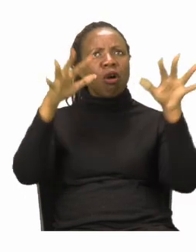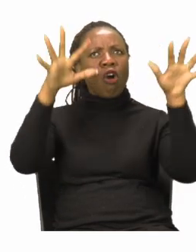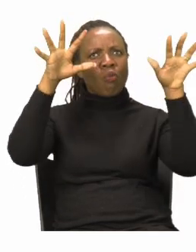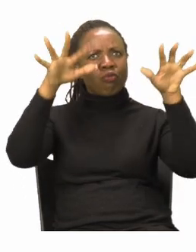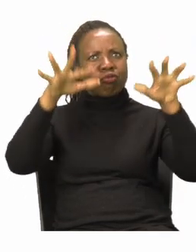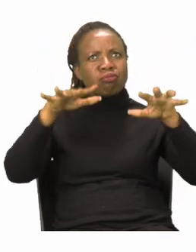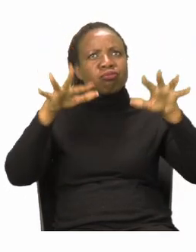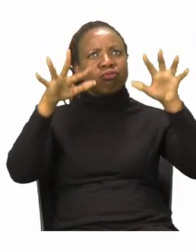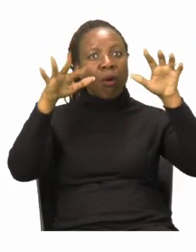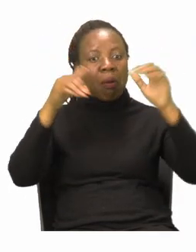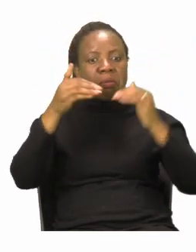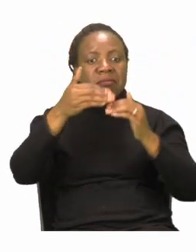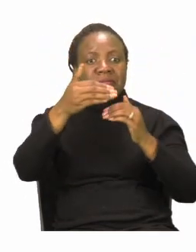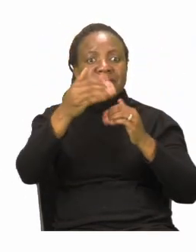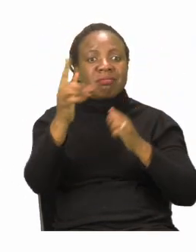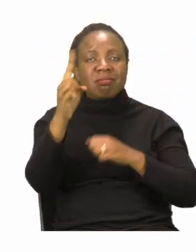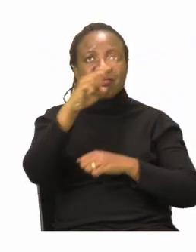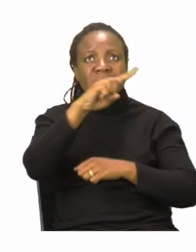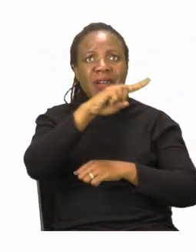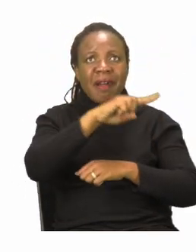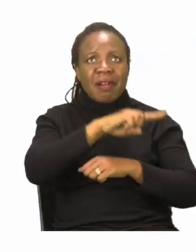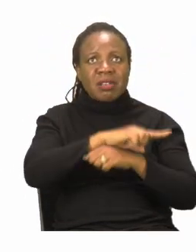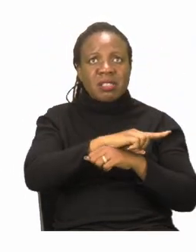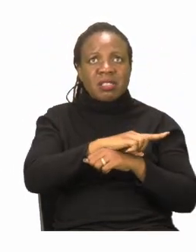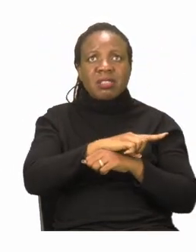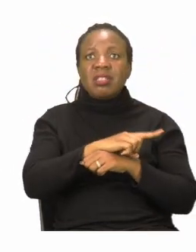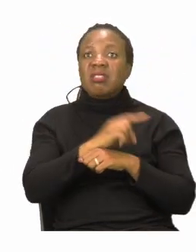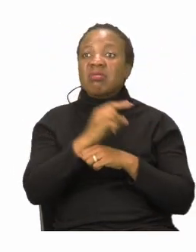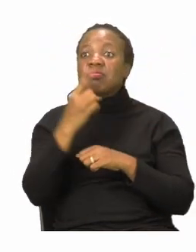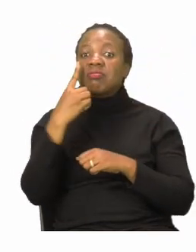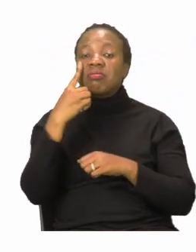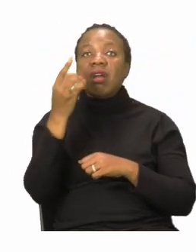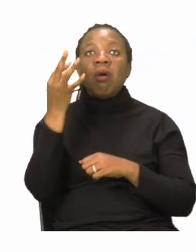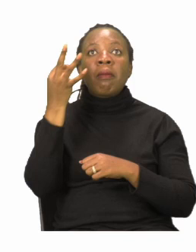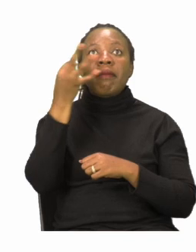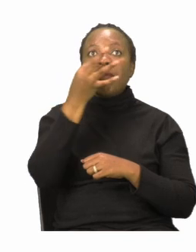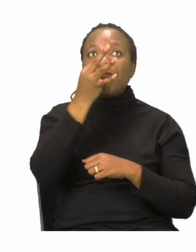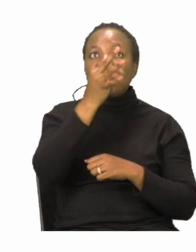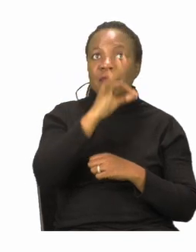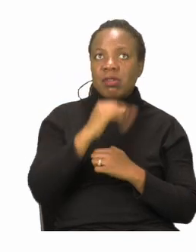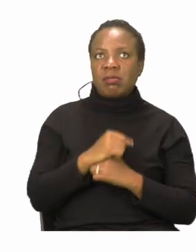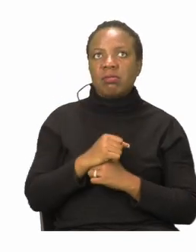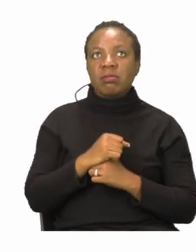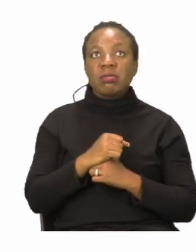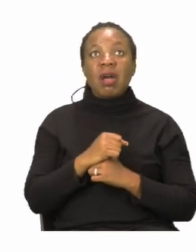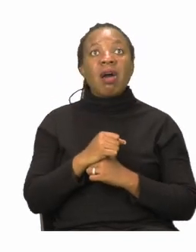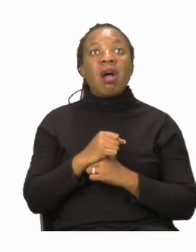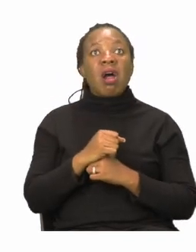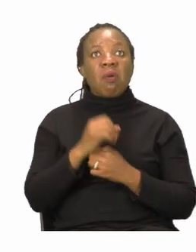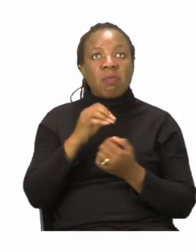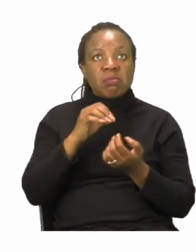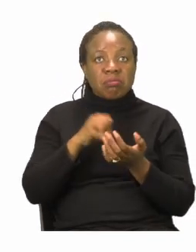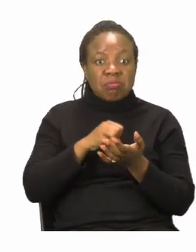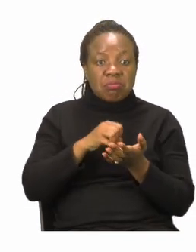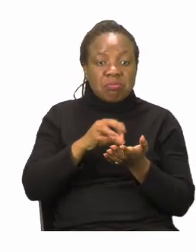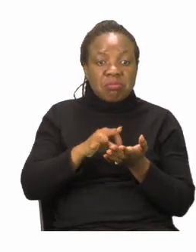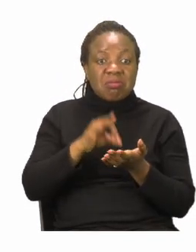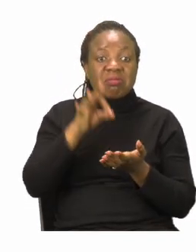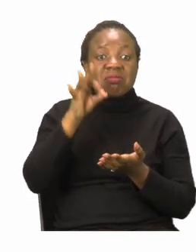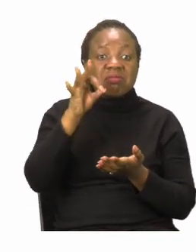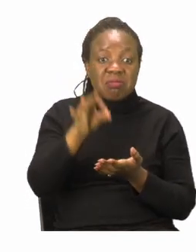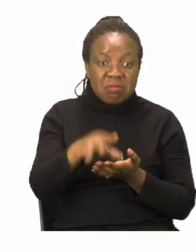a flower. I will plant my seeds with lots of care and